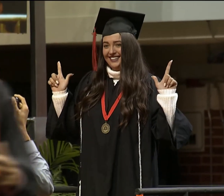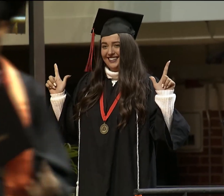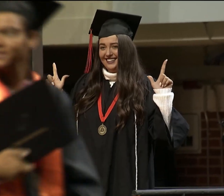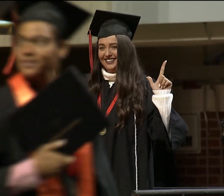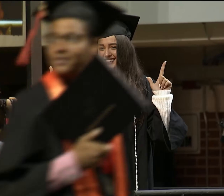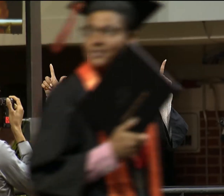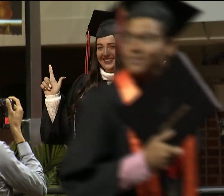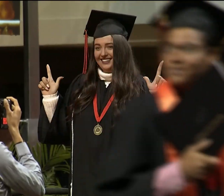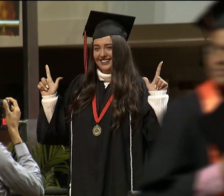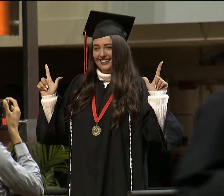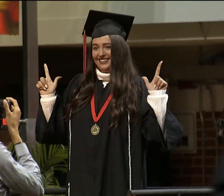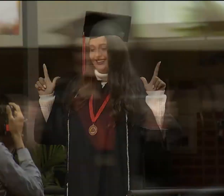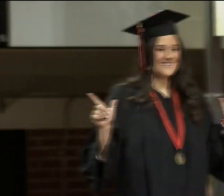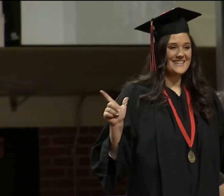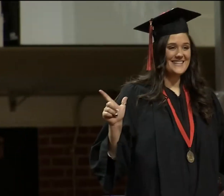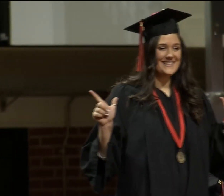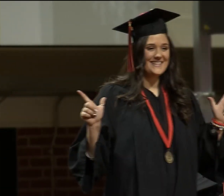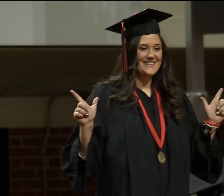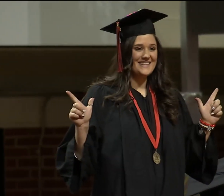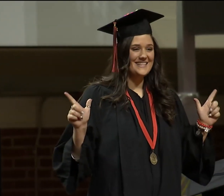Alexandra Cassanda.